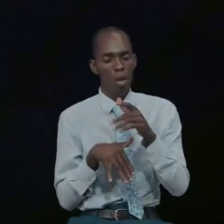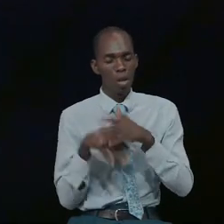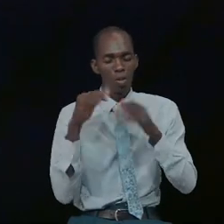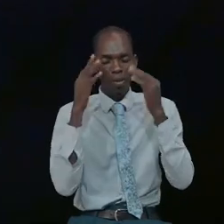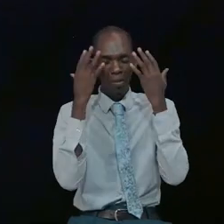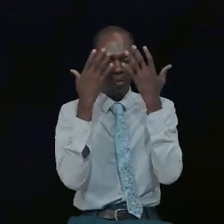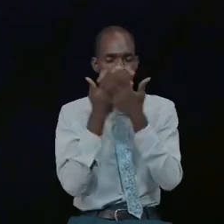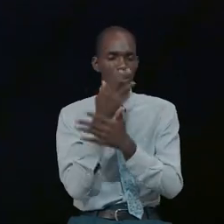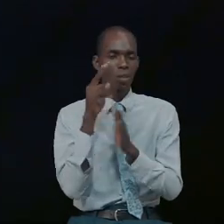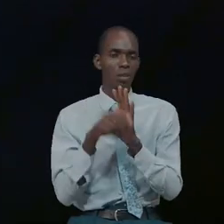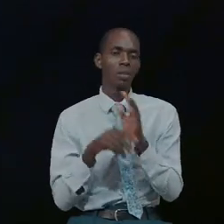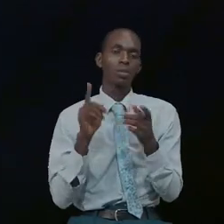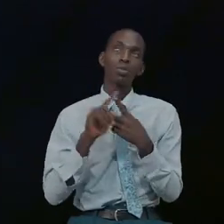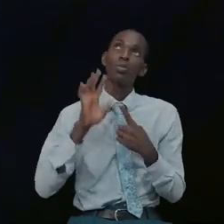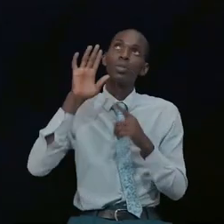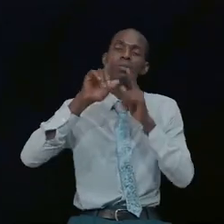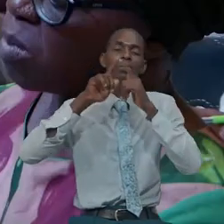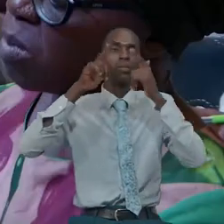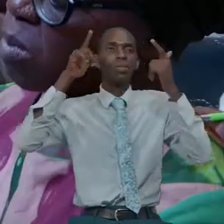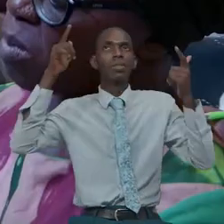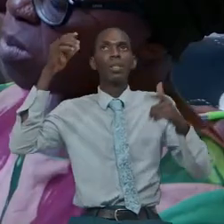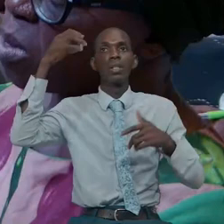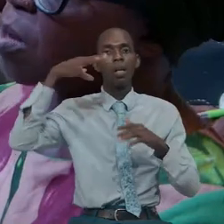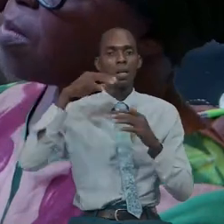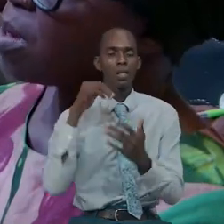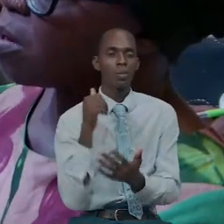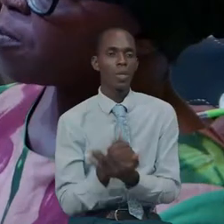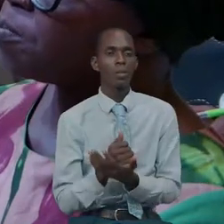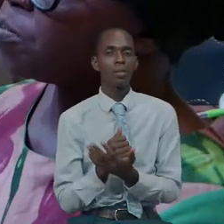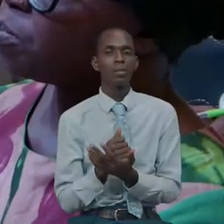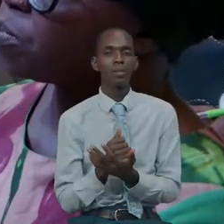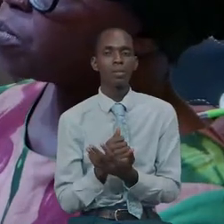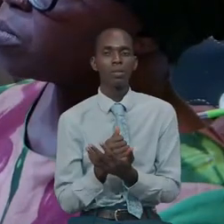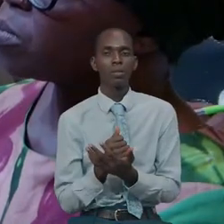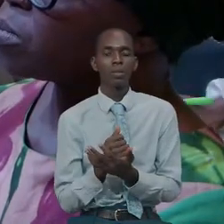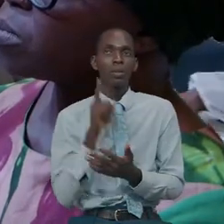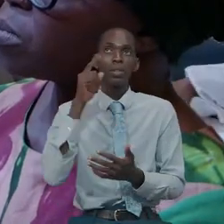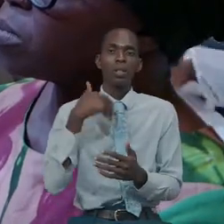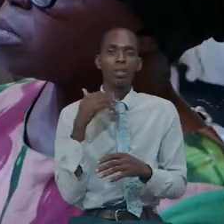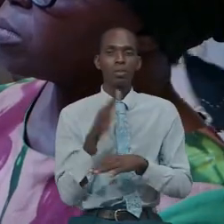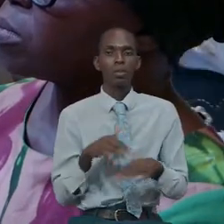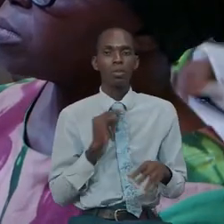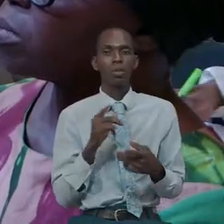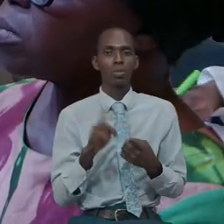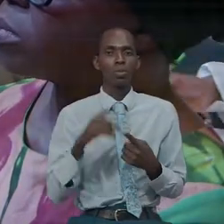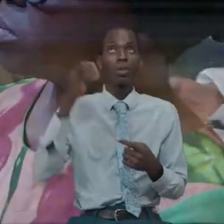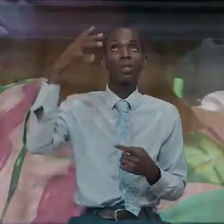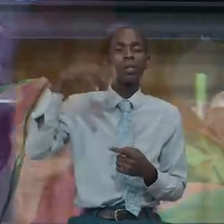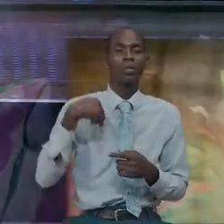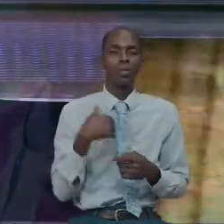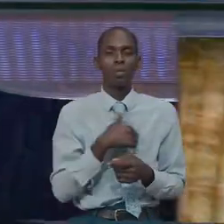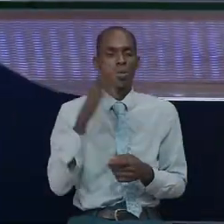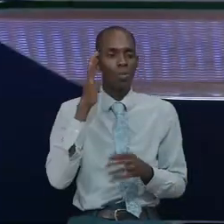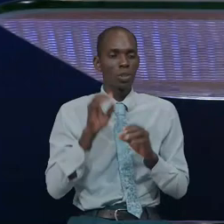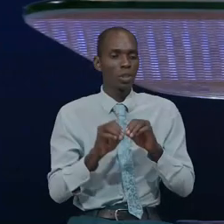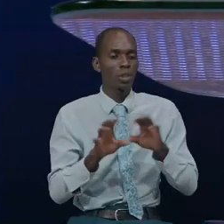darkness into his marvelous light. Amen. He's called us into the light, and will shine with